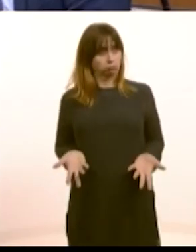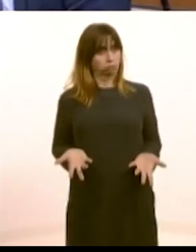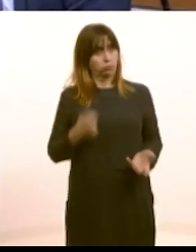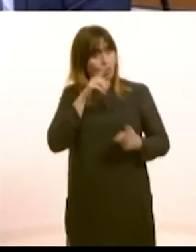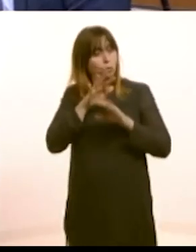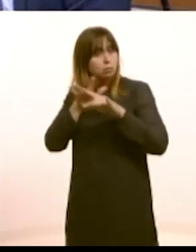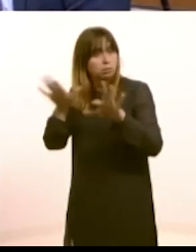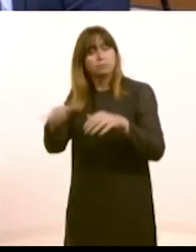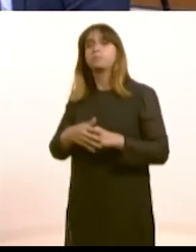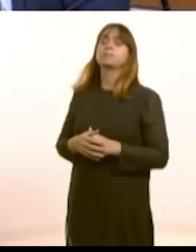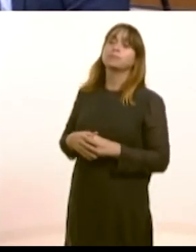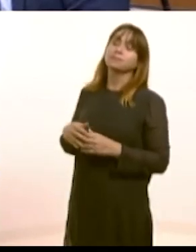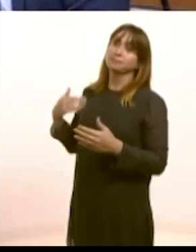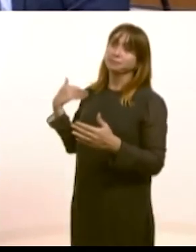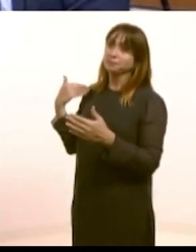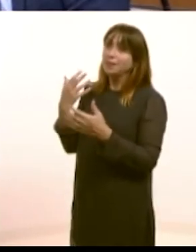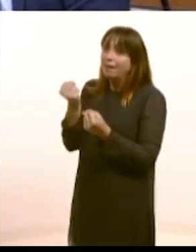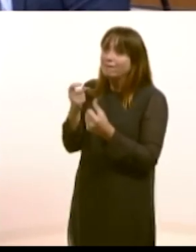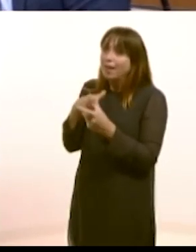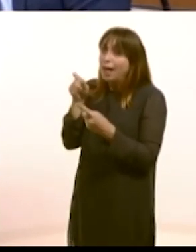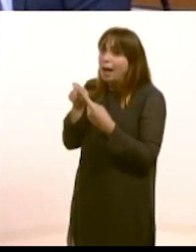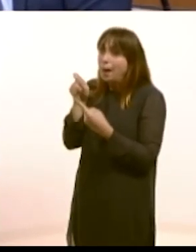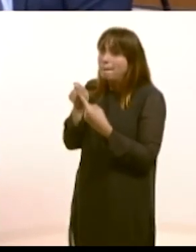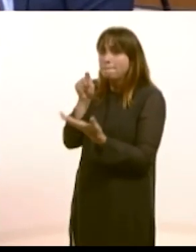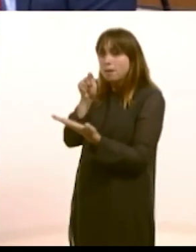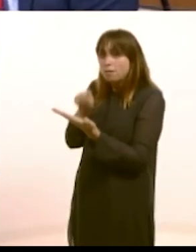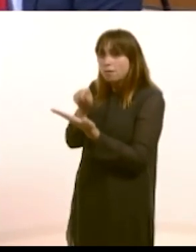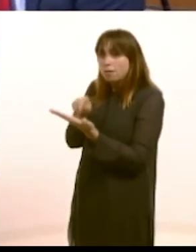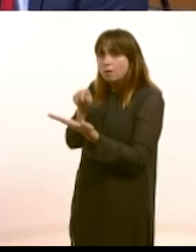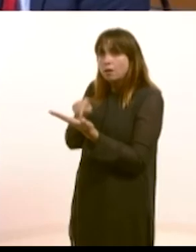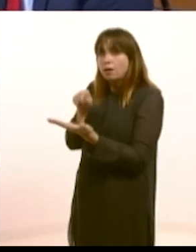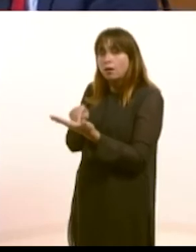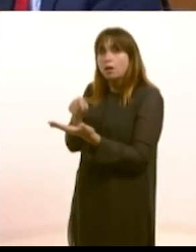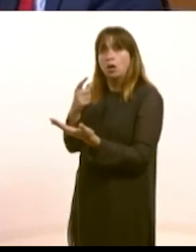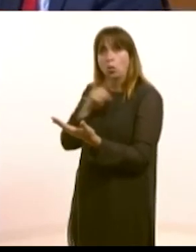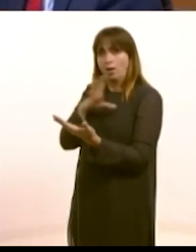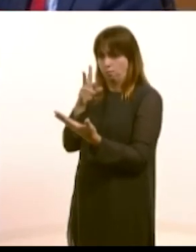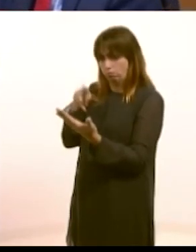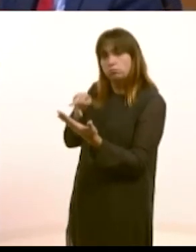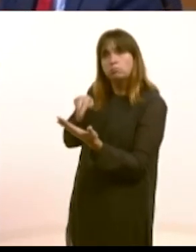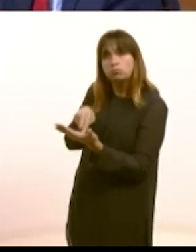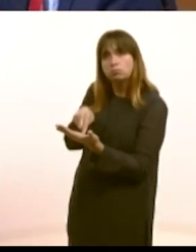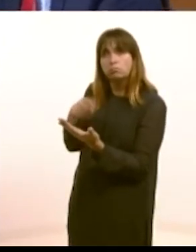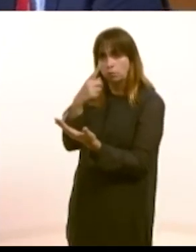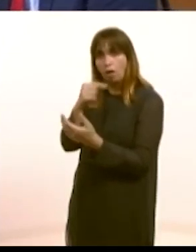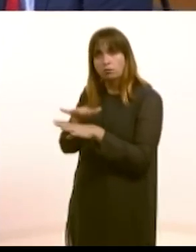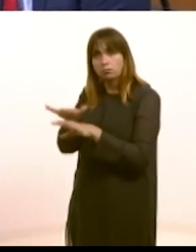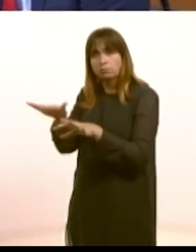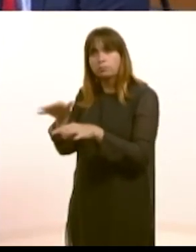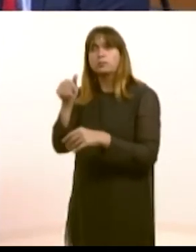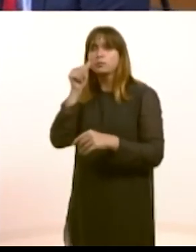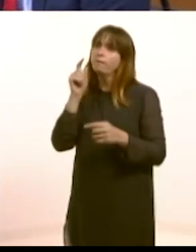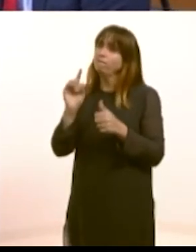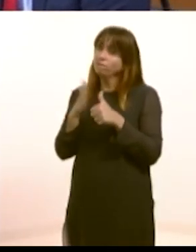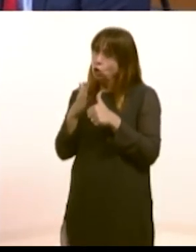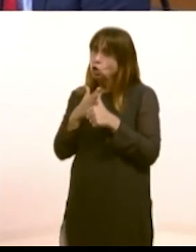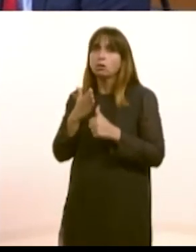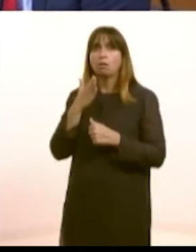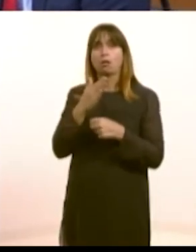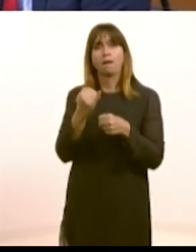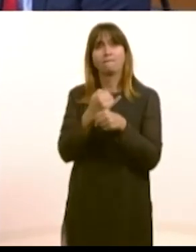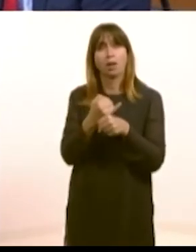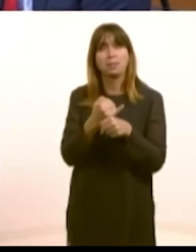many years, and indeed there's an app available for people who want to access it. And we encourage people to look in the first place at a pharmacist, then to look at a community